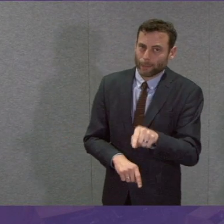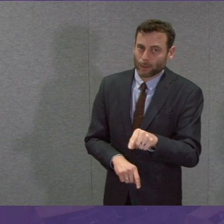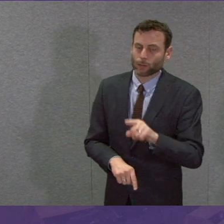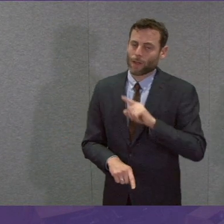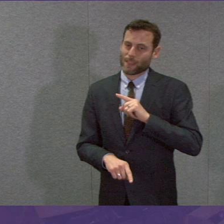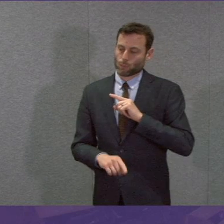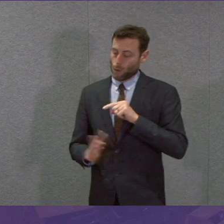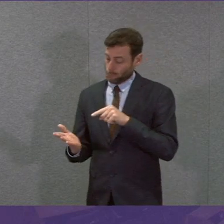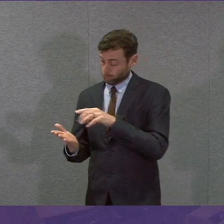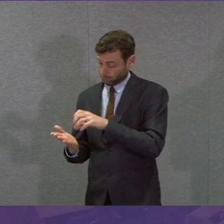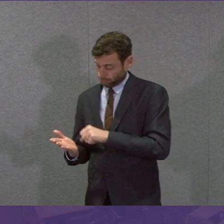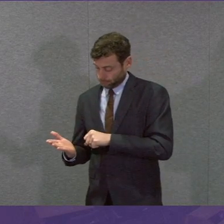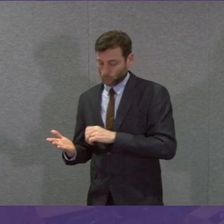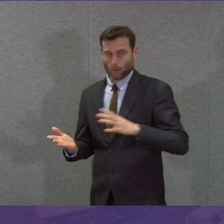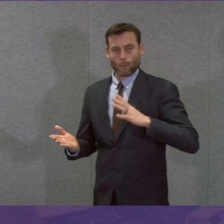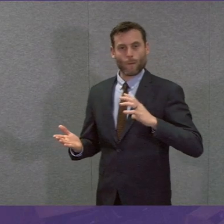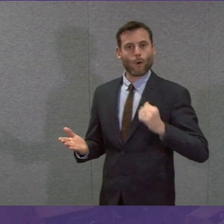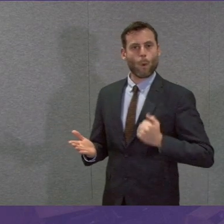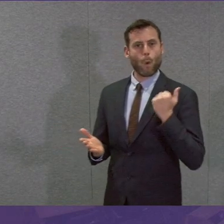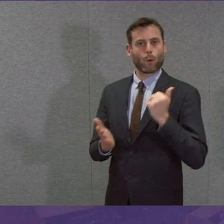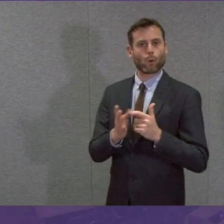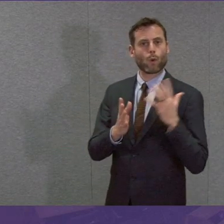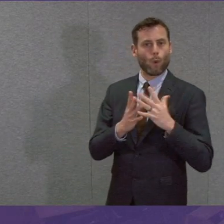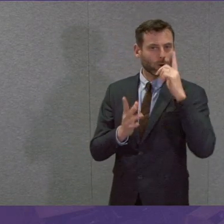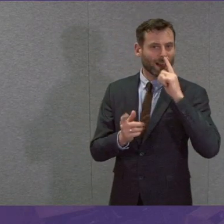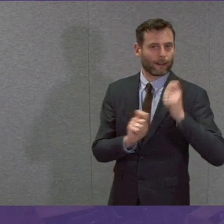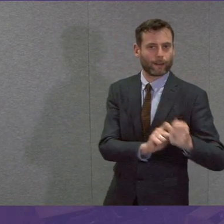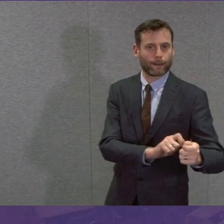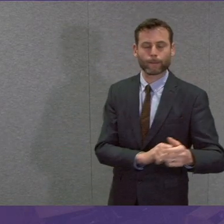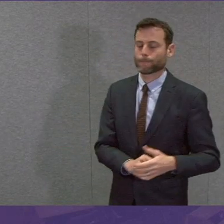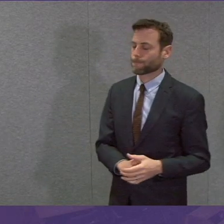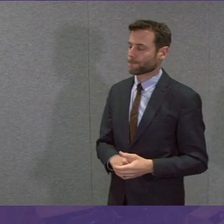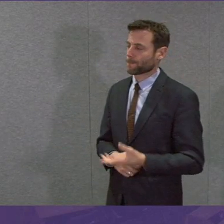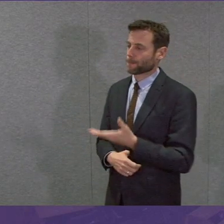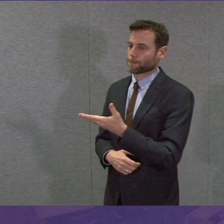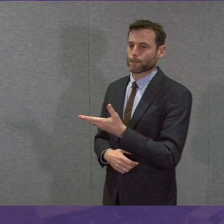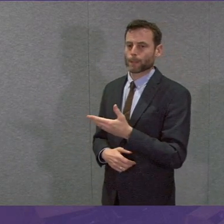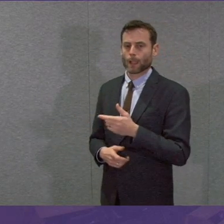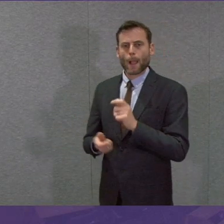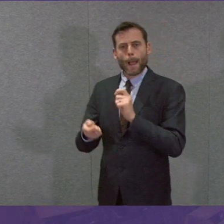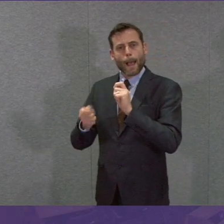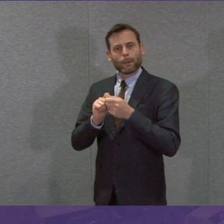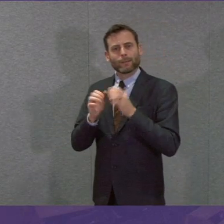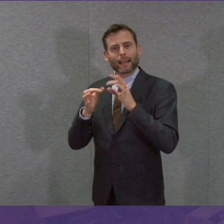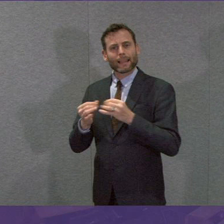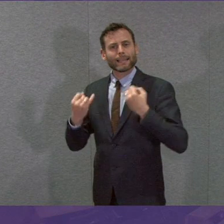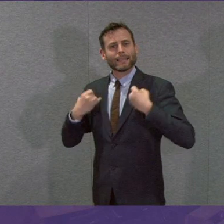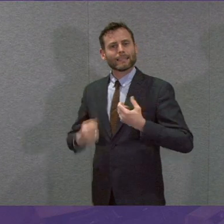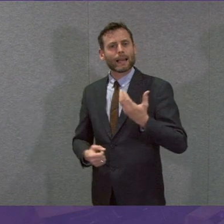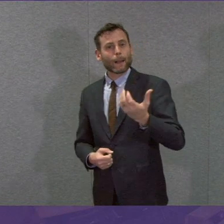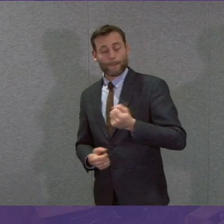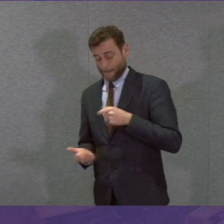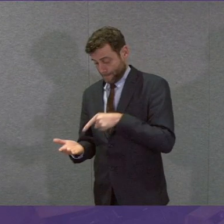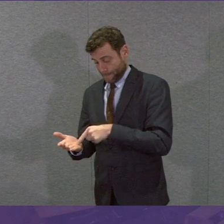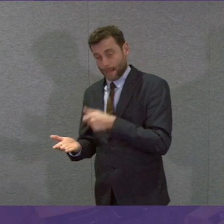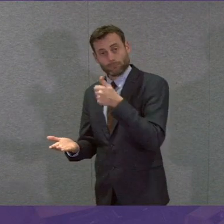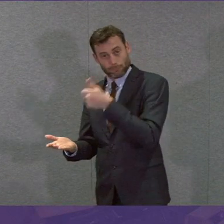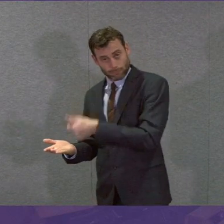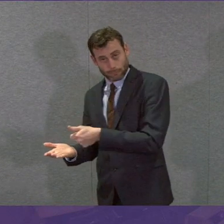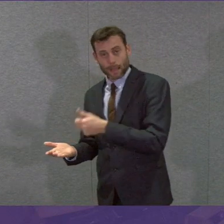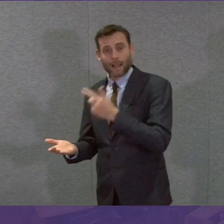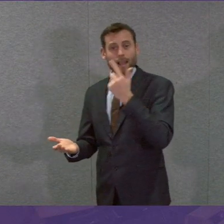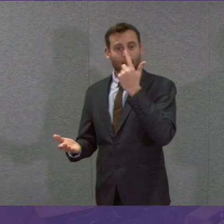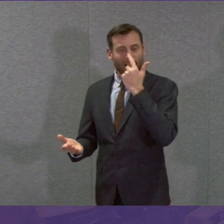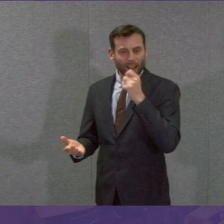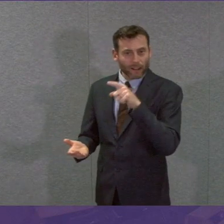followed by Monica Lennon. Thank you. The measures brought forward around sick pay to be brought forward to 1 day are welcome. So can the Cabinet Secretary clarify